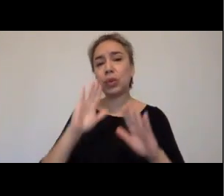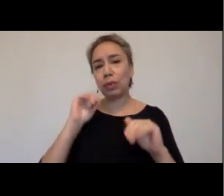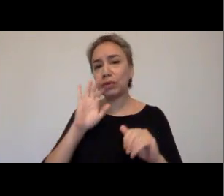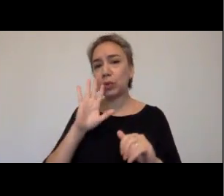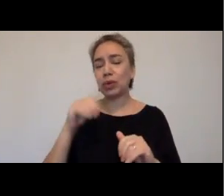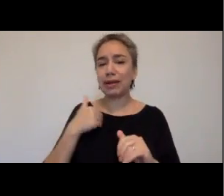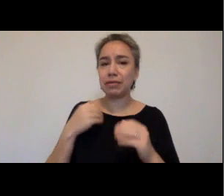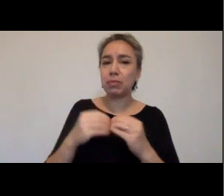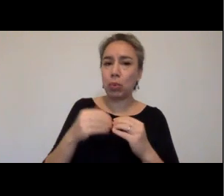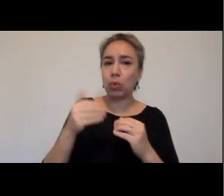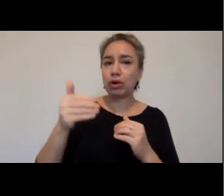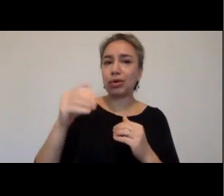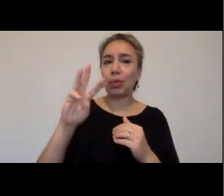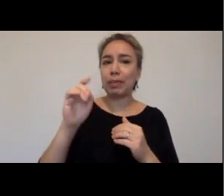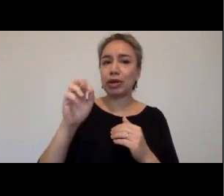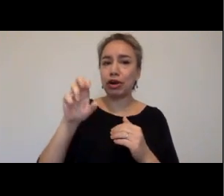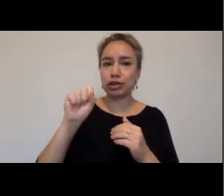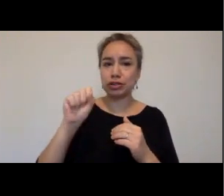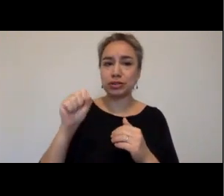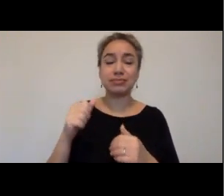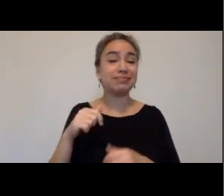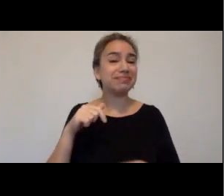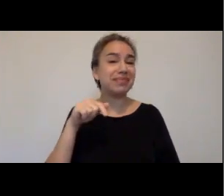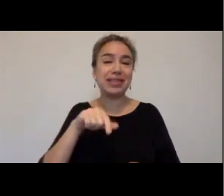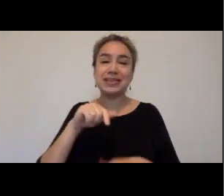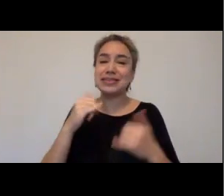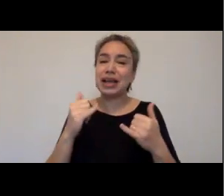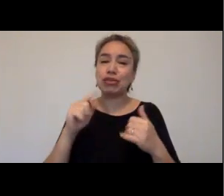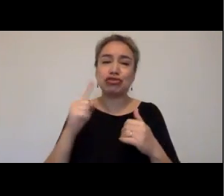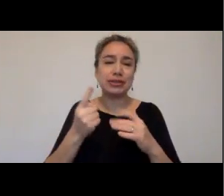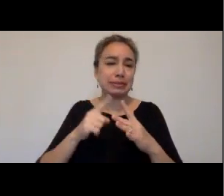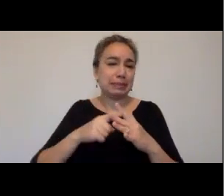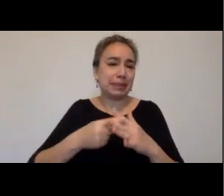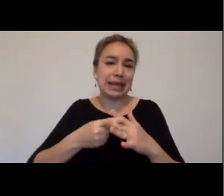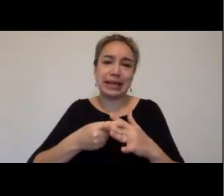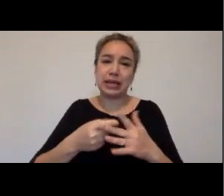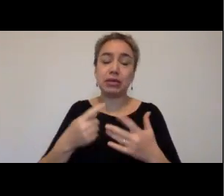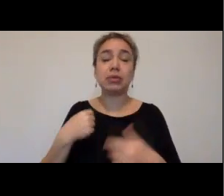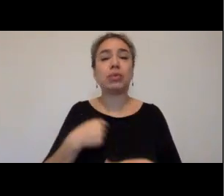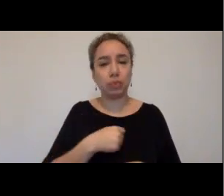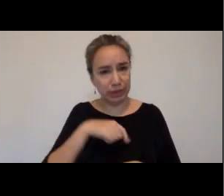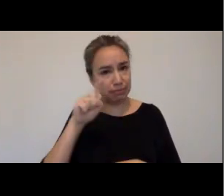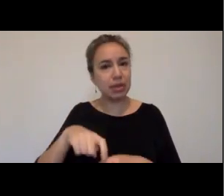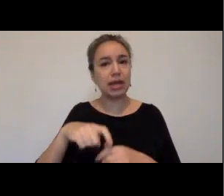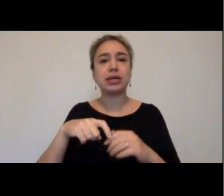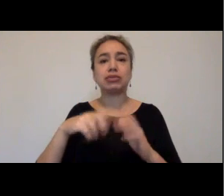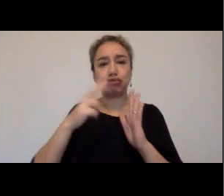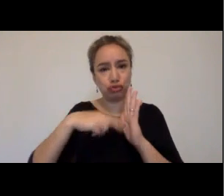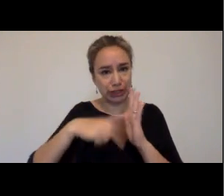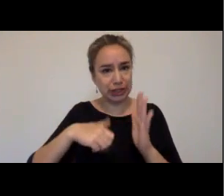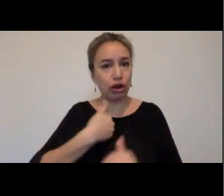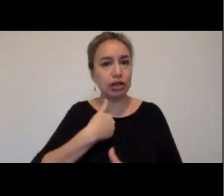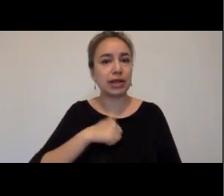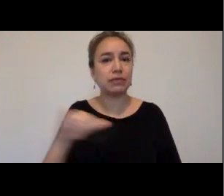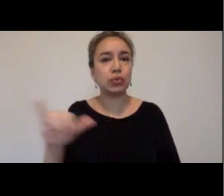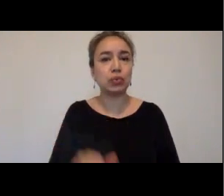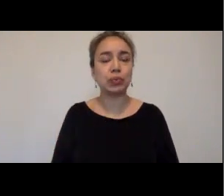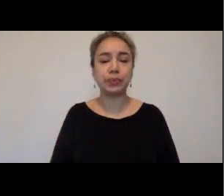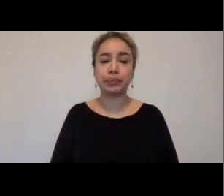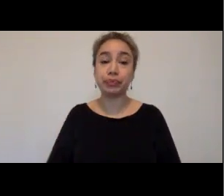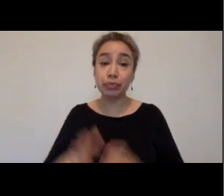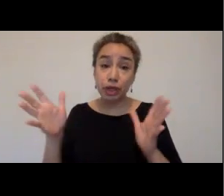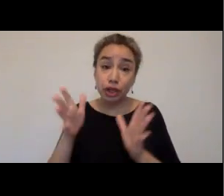We have a series coming up. All of this is just the beginning, and we all need to do the reading ourselves. And I want to encourage us, especially those of us with